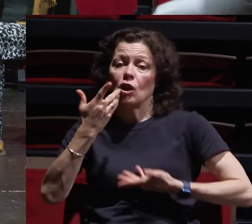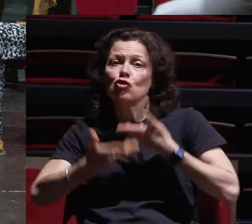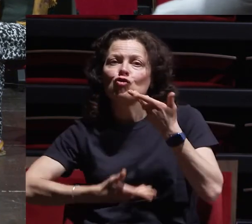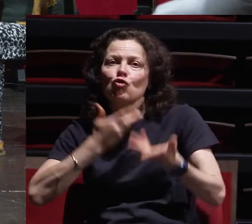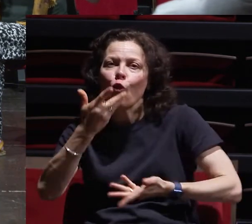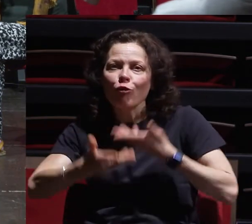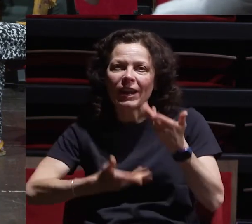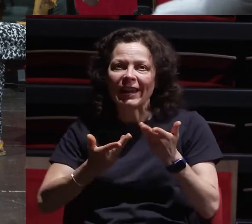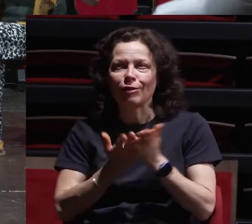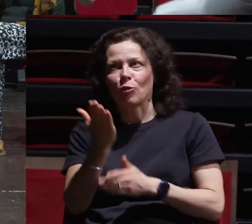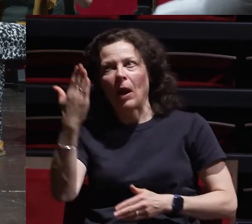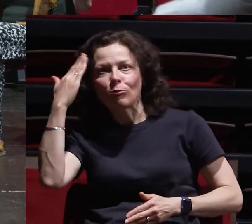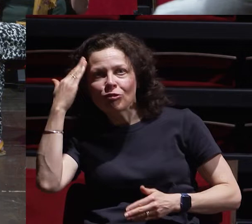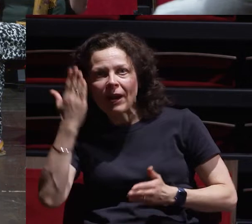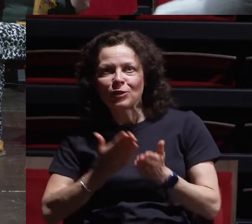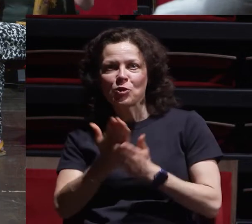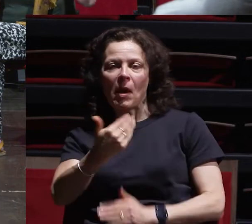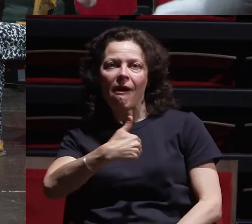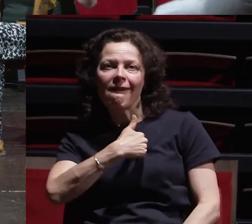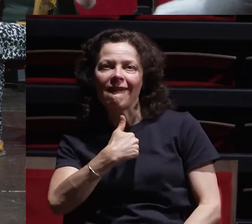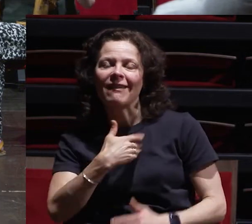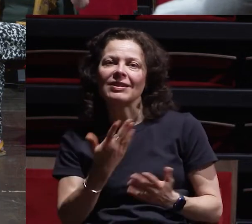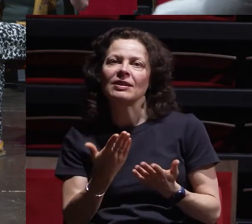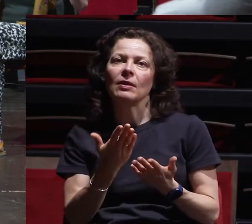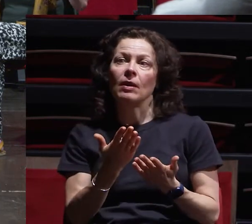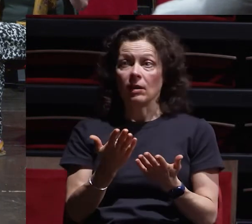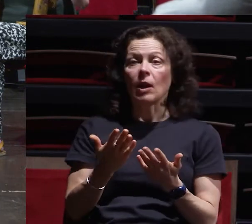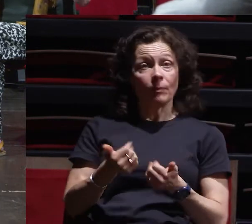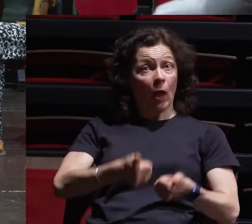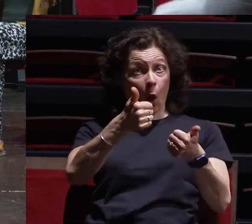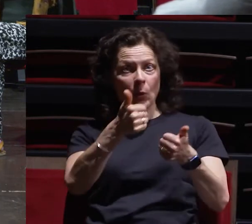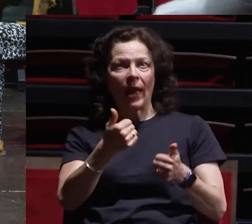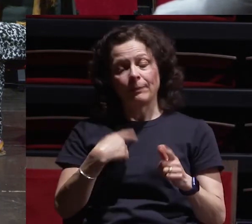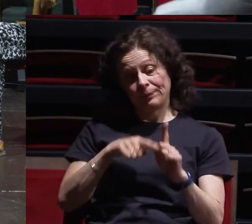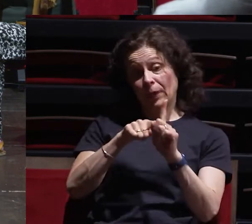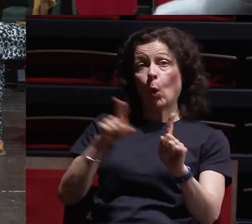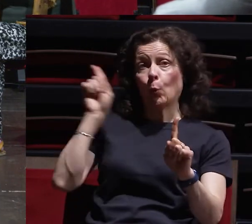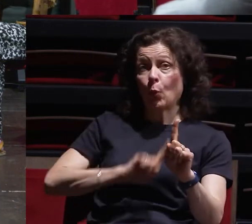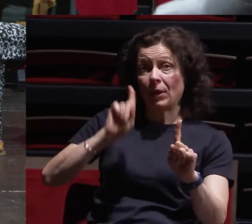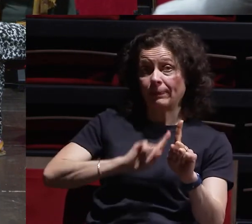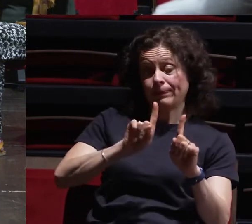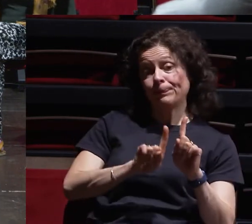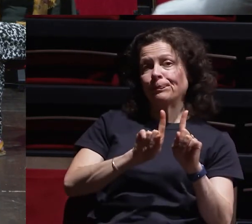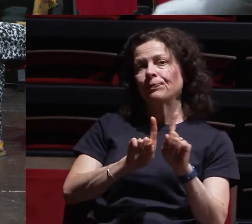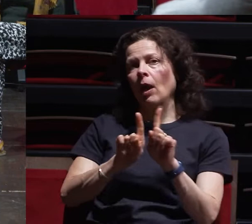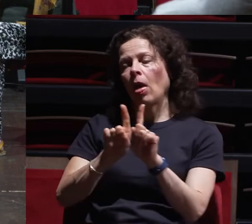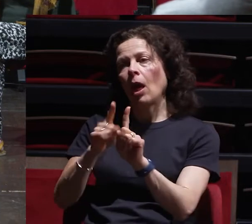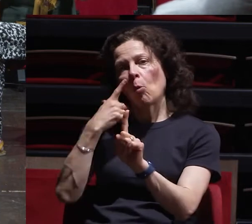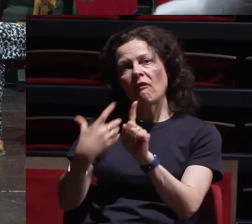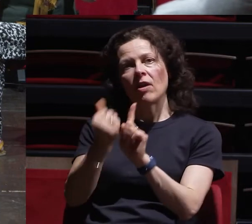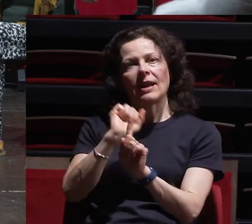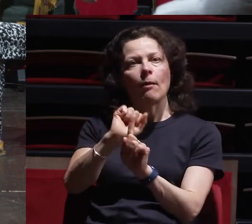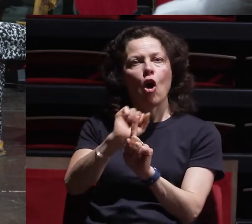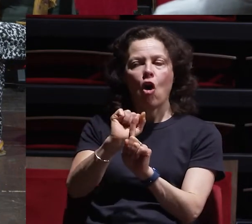because we're storytellers, all of us, in our brains and hearts, so we're going in with